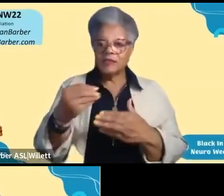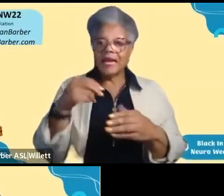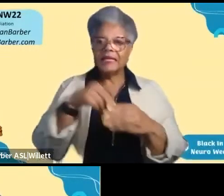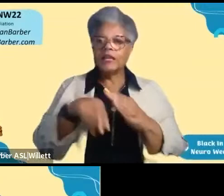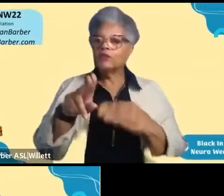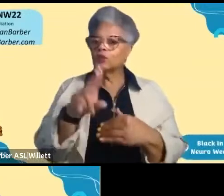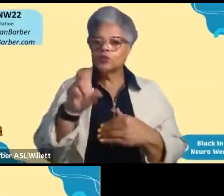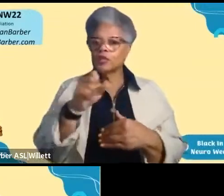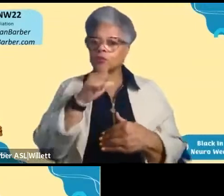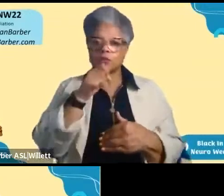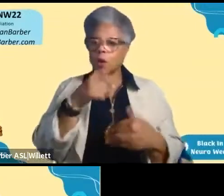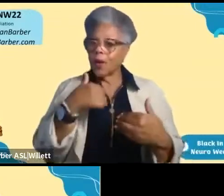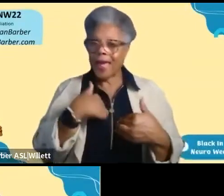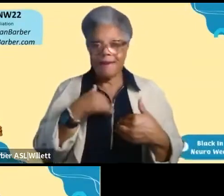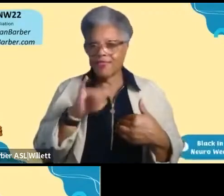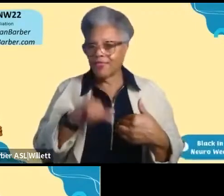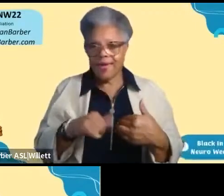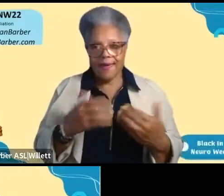don't have that.